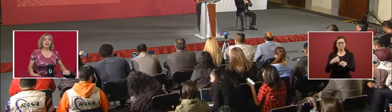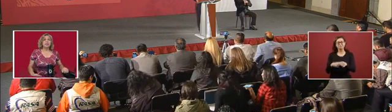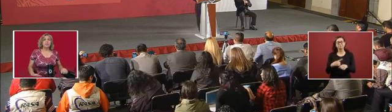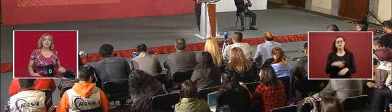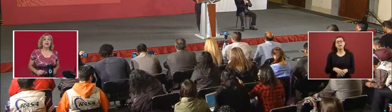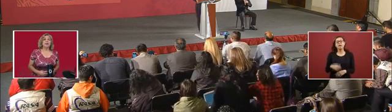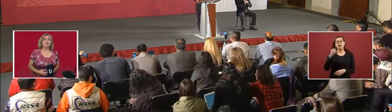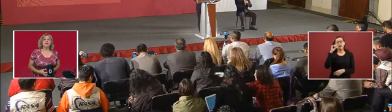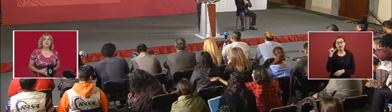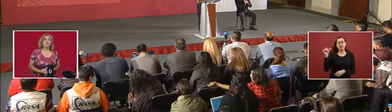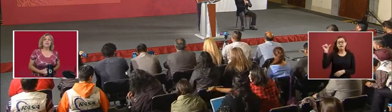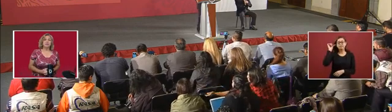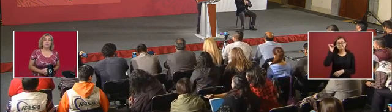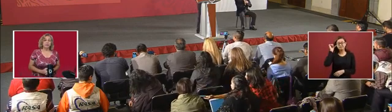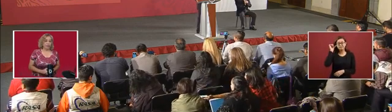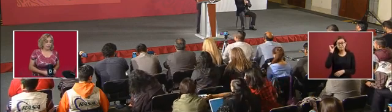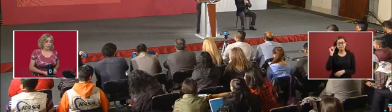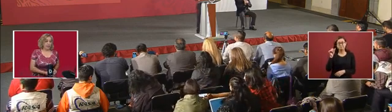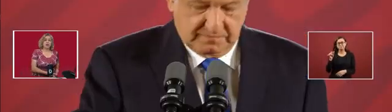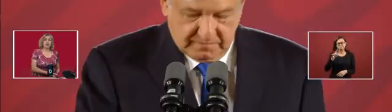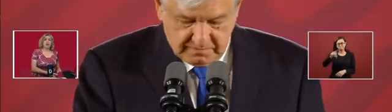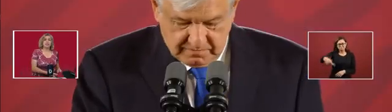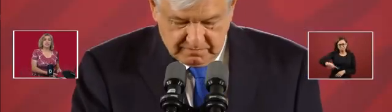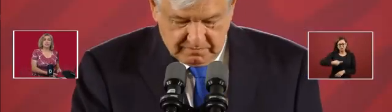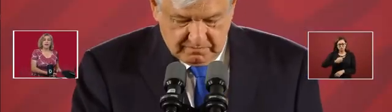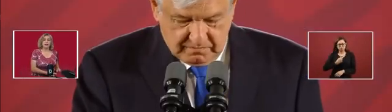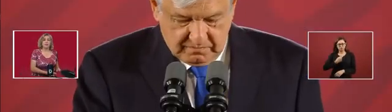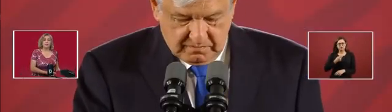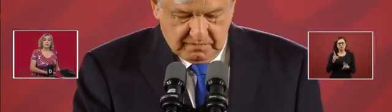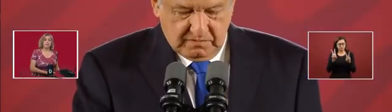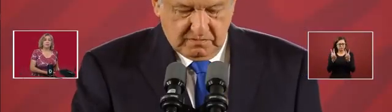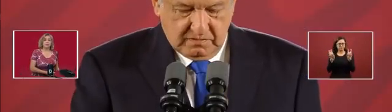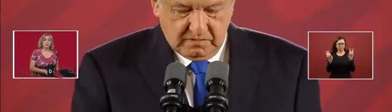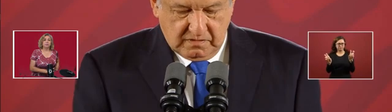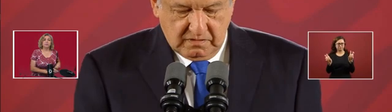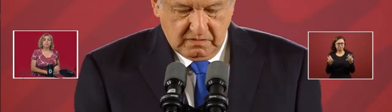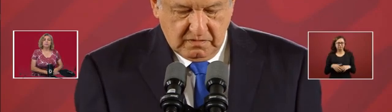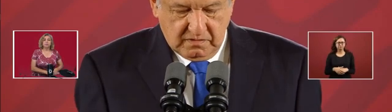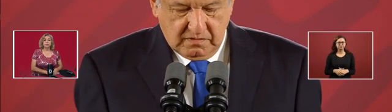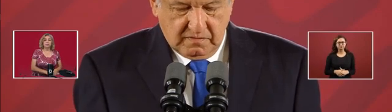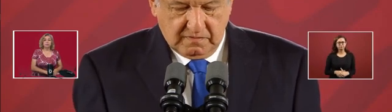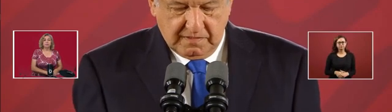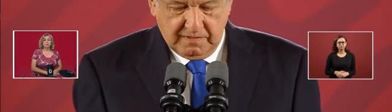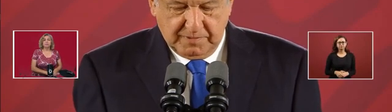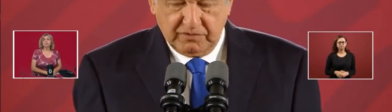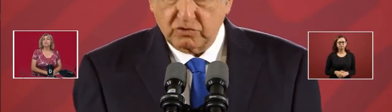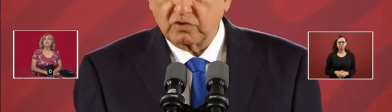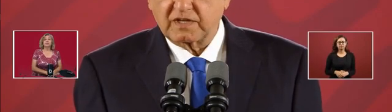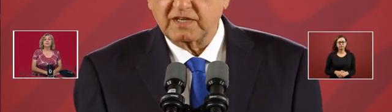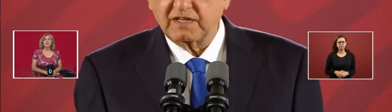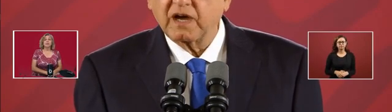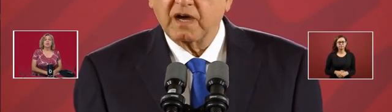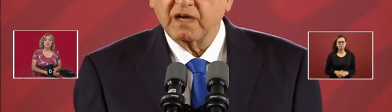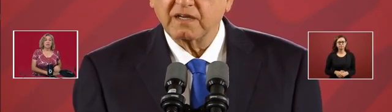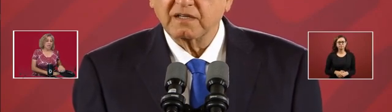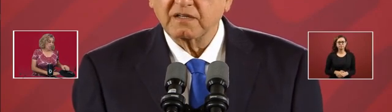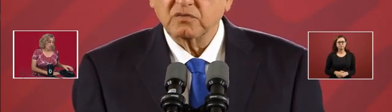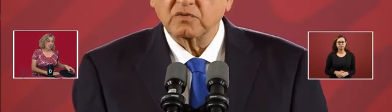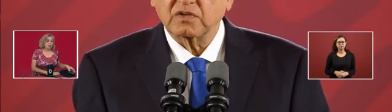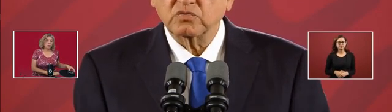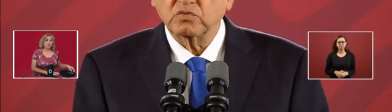a tener información. So we're going to be giving information sobre el dengue. Regarding the dengue,